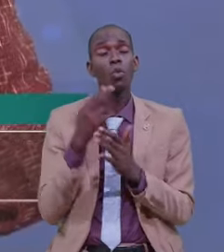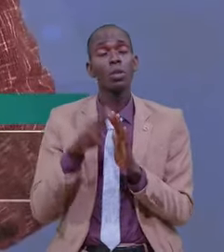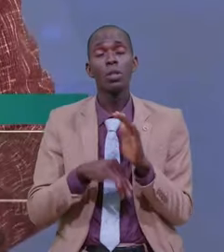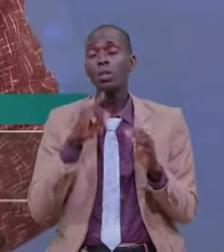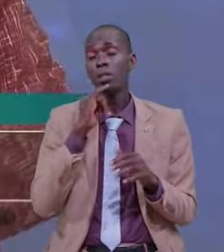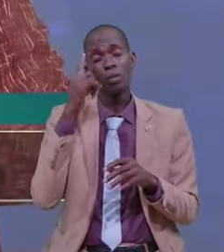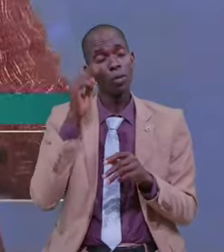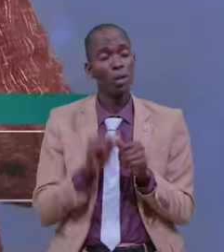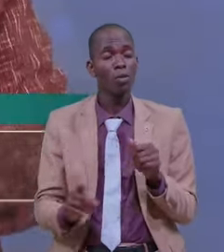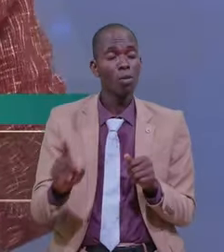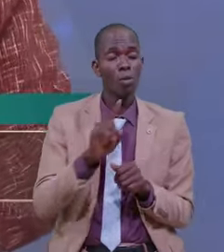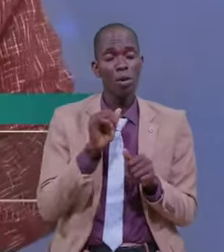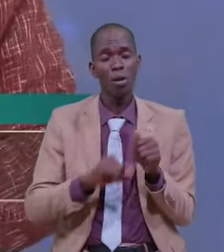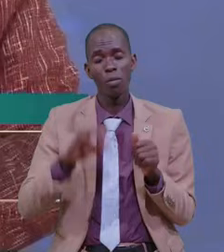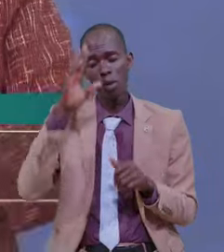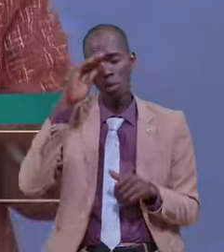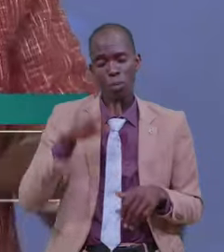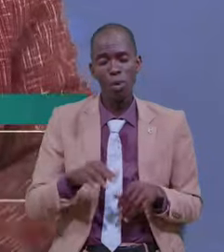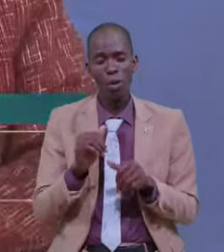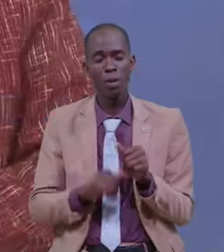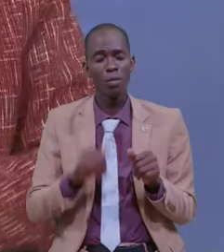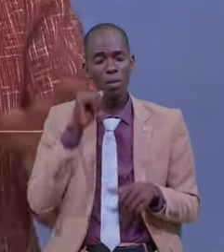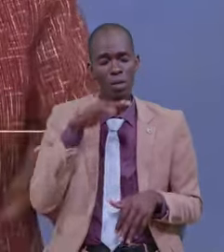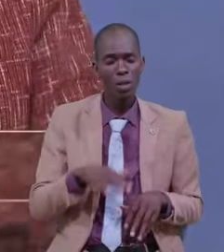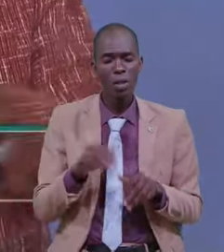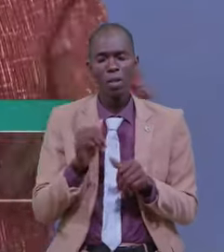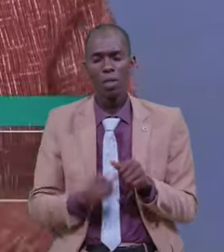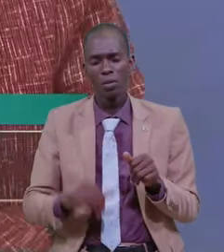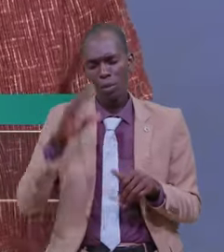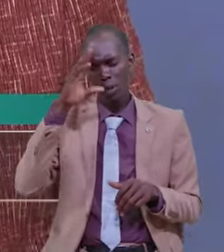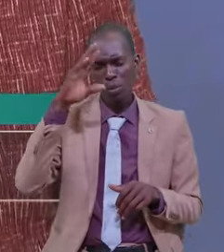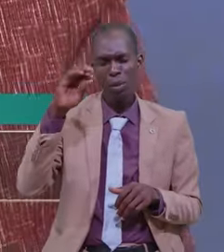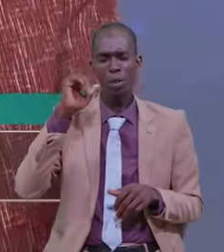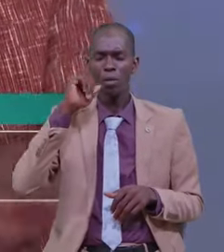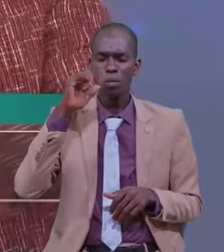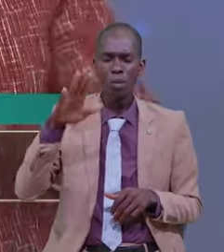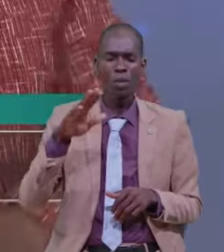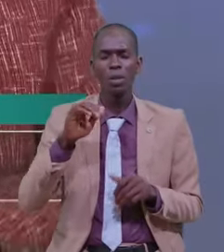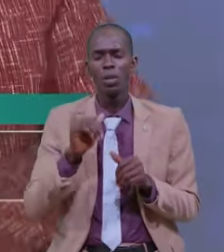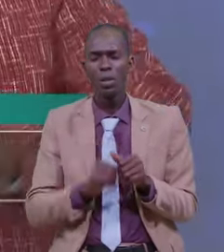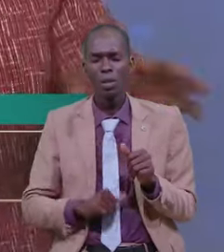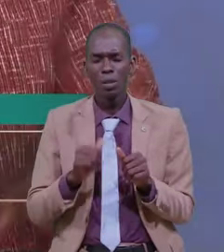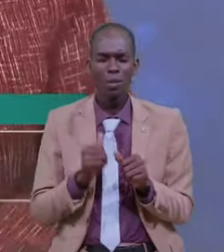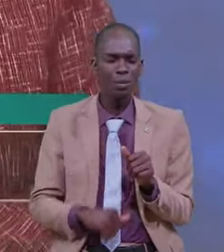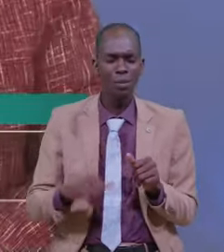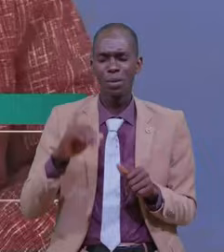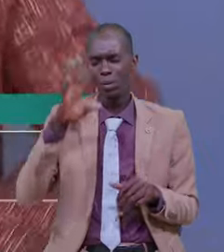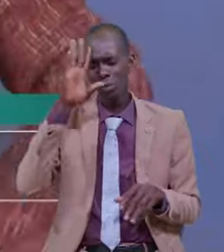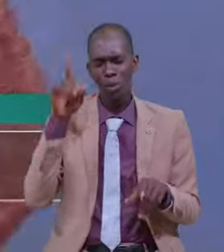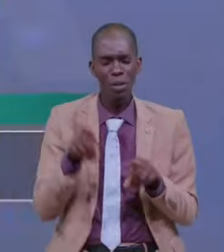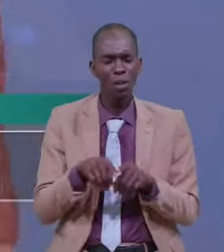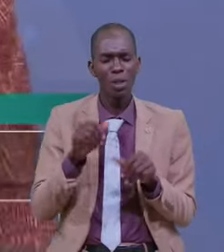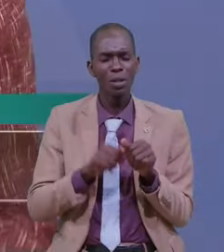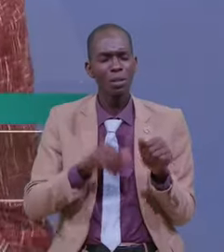boy, every girl, every teenager, every male, every female, every man, every woman, every brother, every